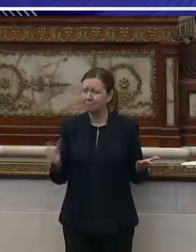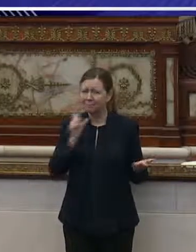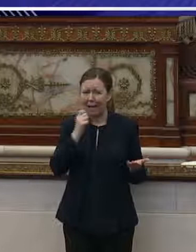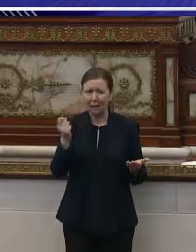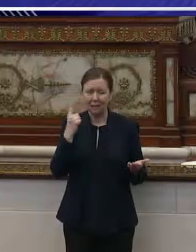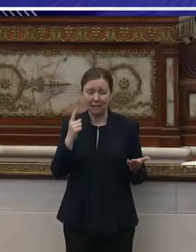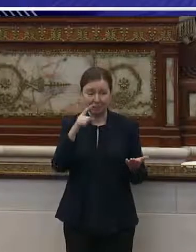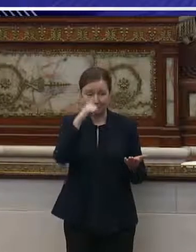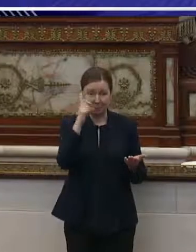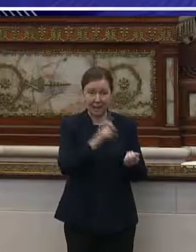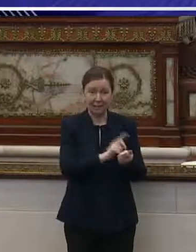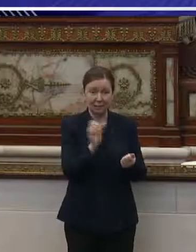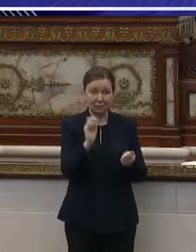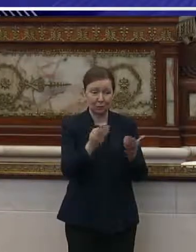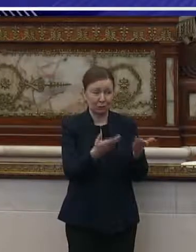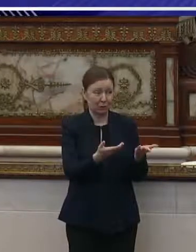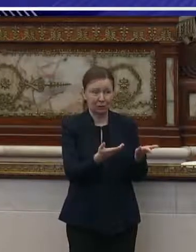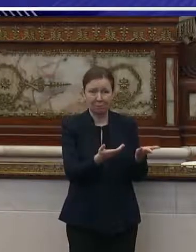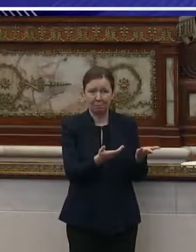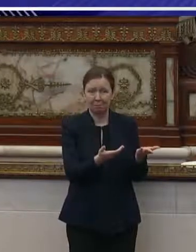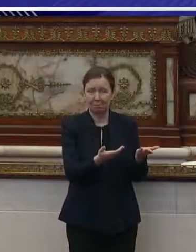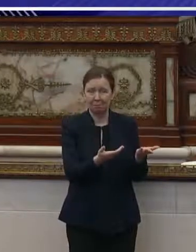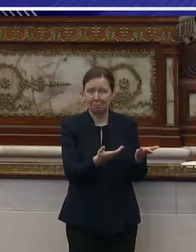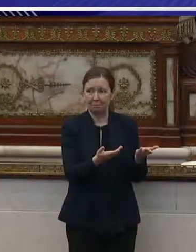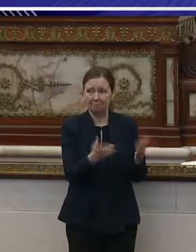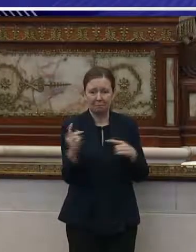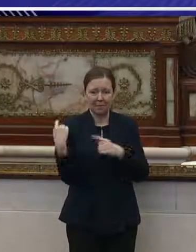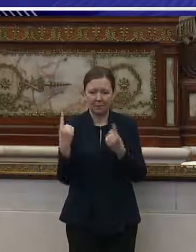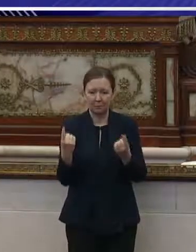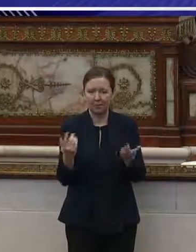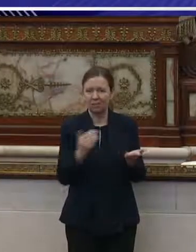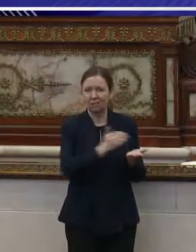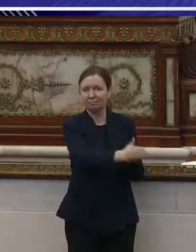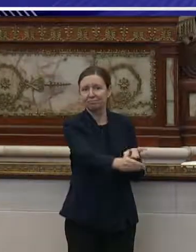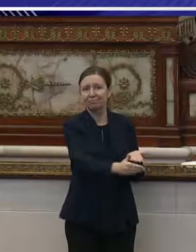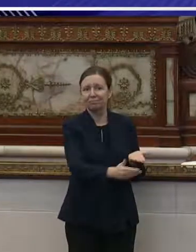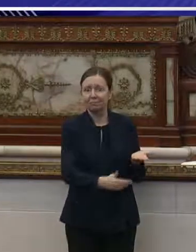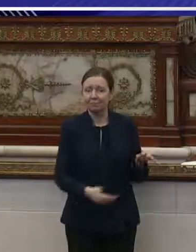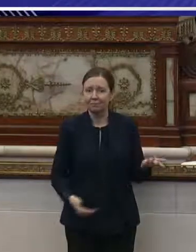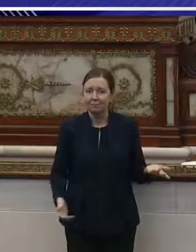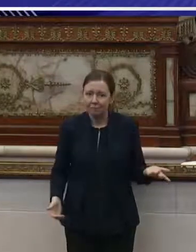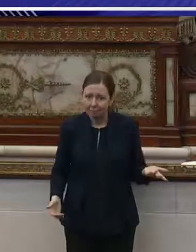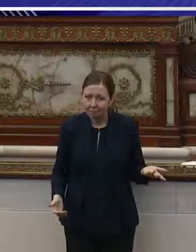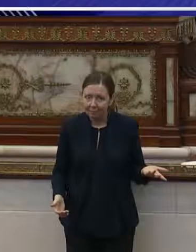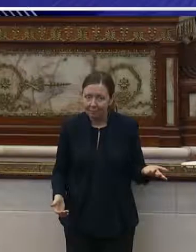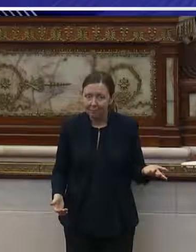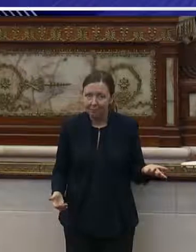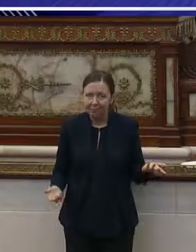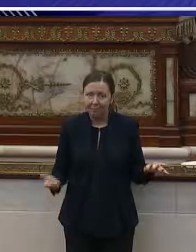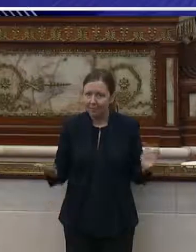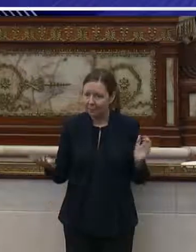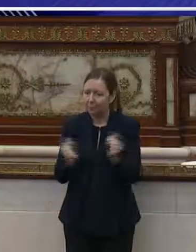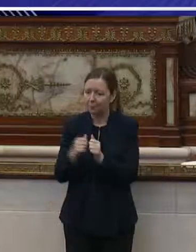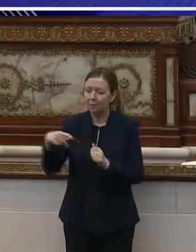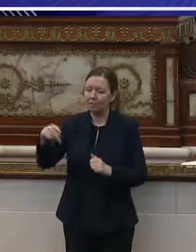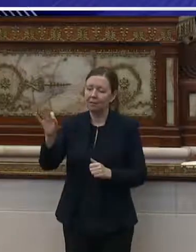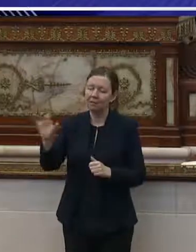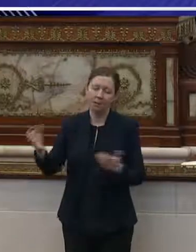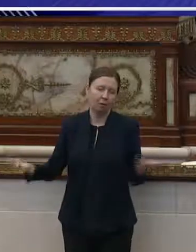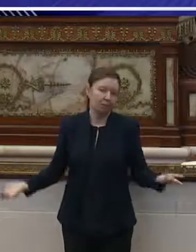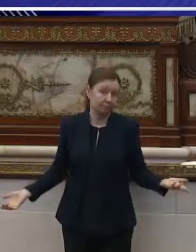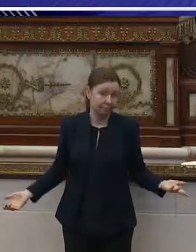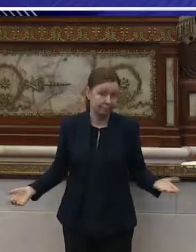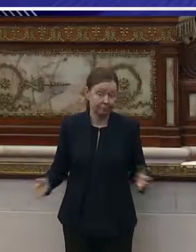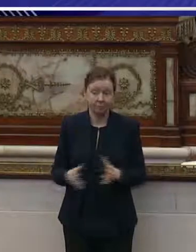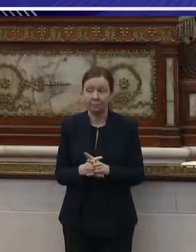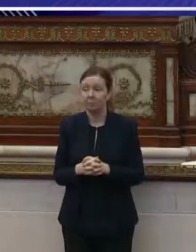why the Black Doctors Consortium has been sort of sidelined, if you will, compared to this other